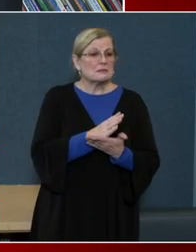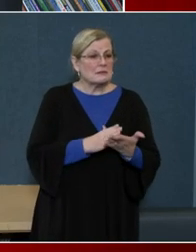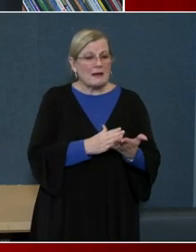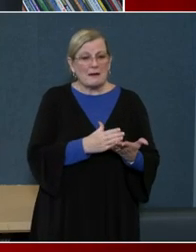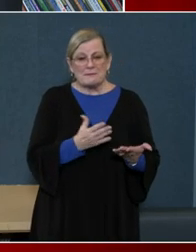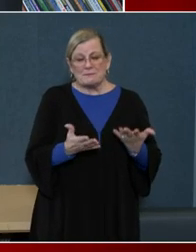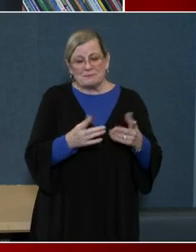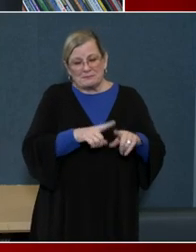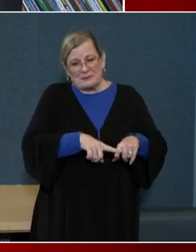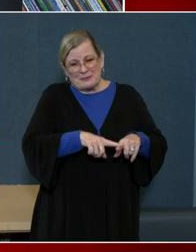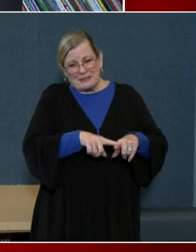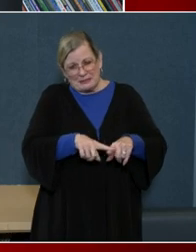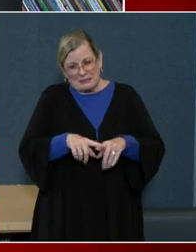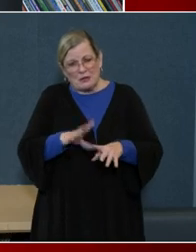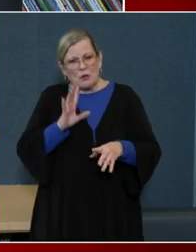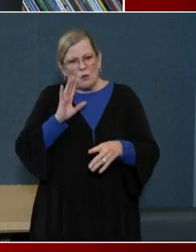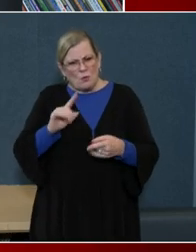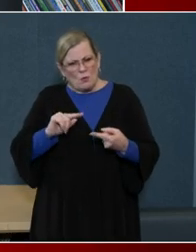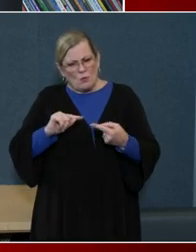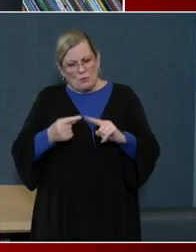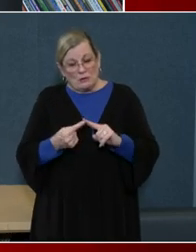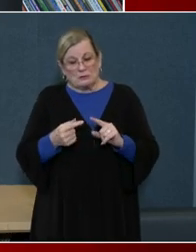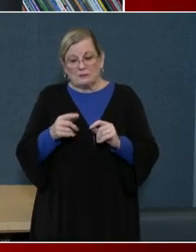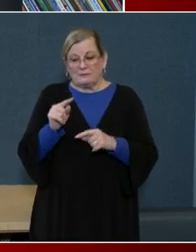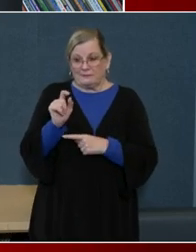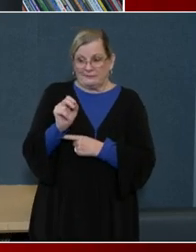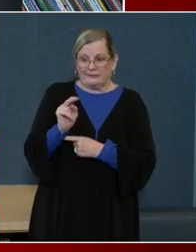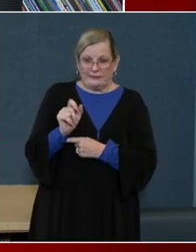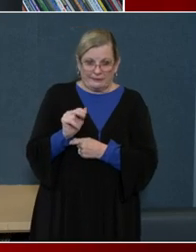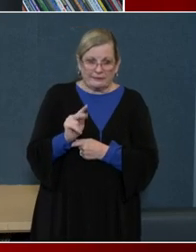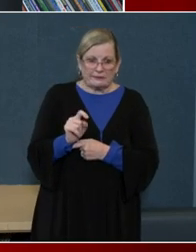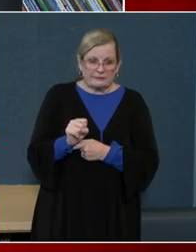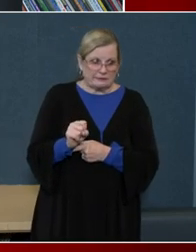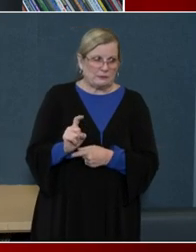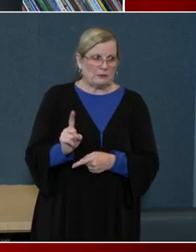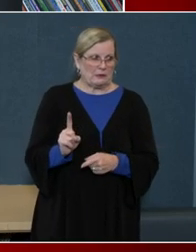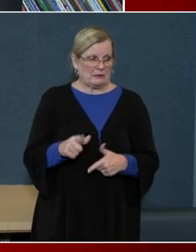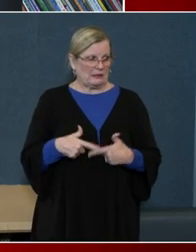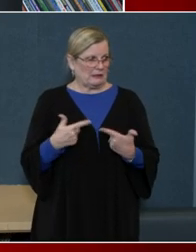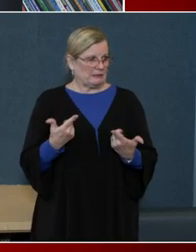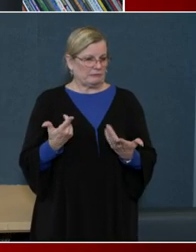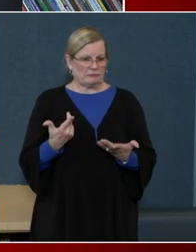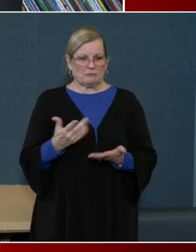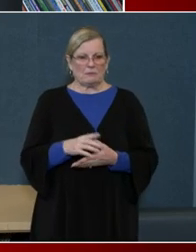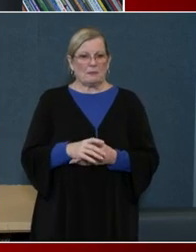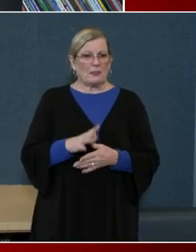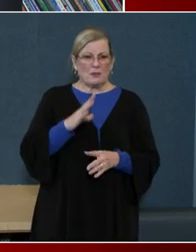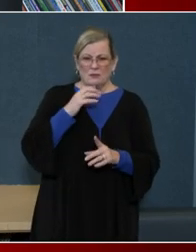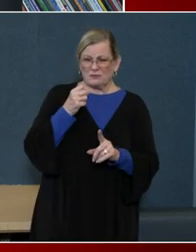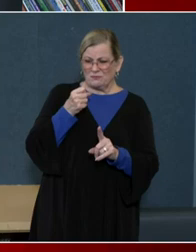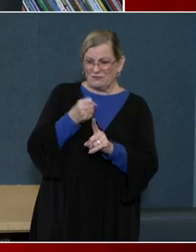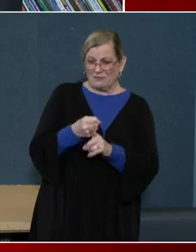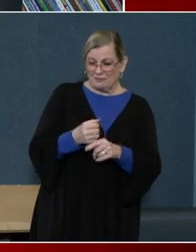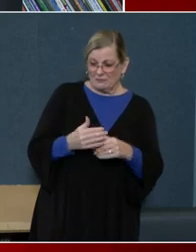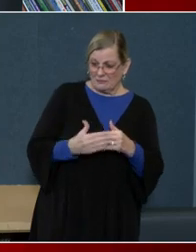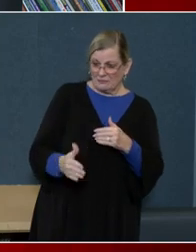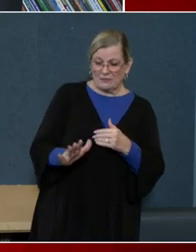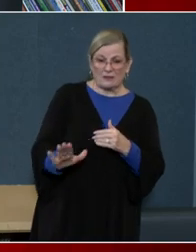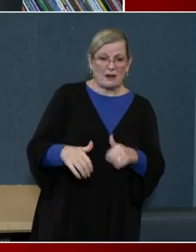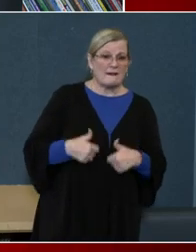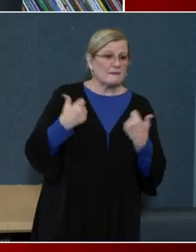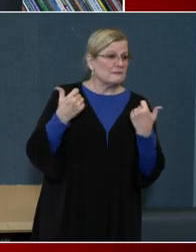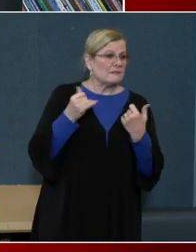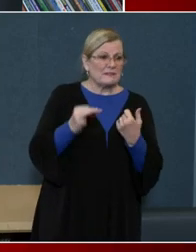a tenant and hurt a tenant for arguably for life in terms of trying to find other new